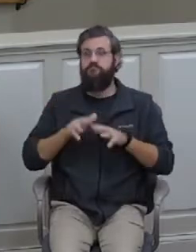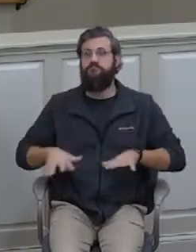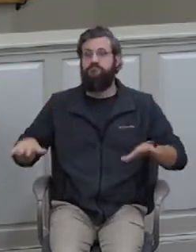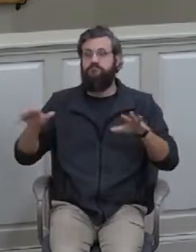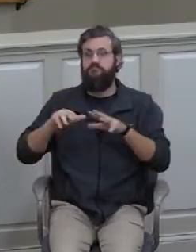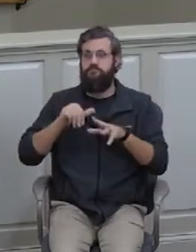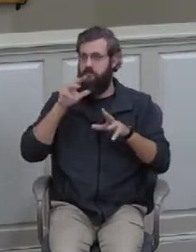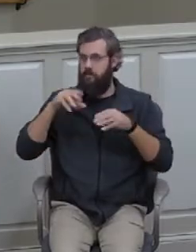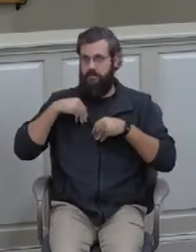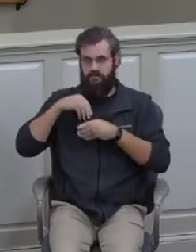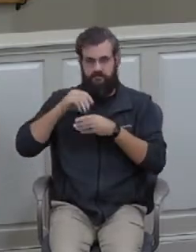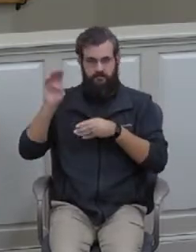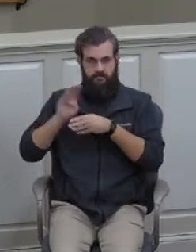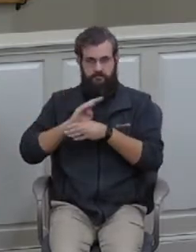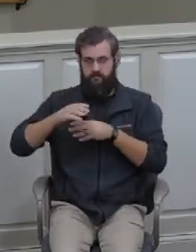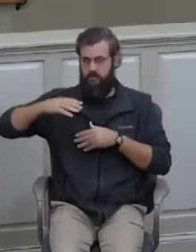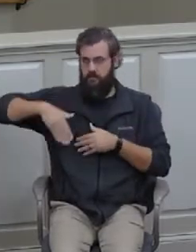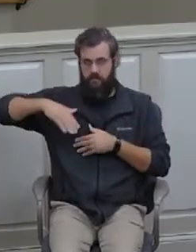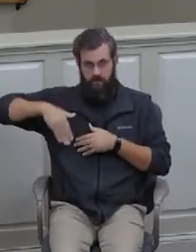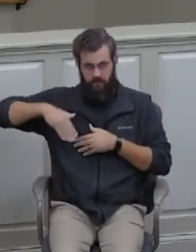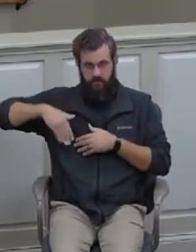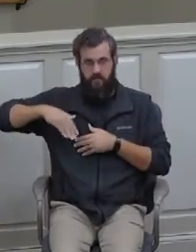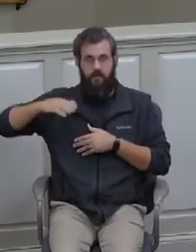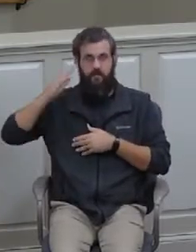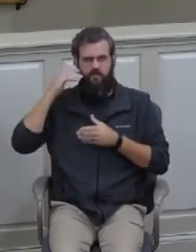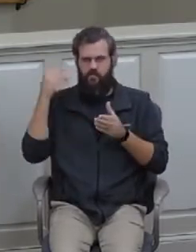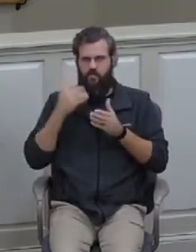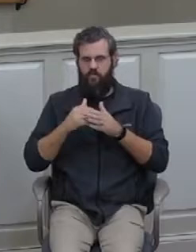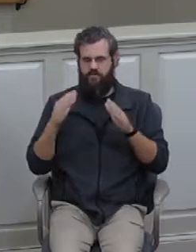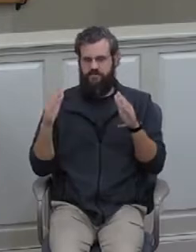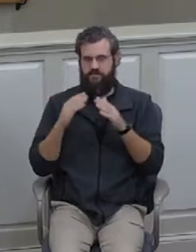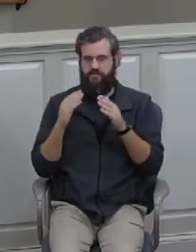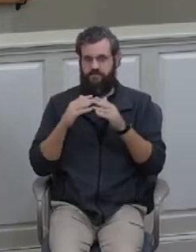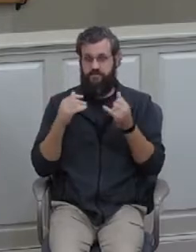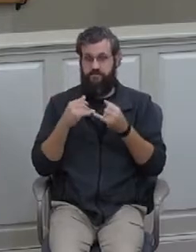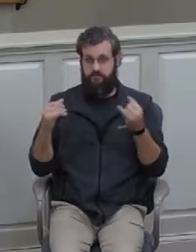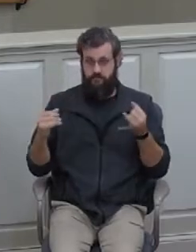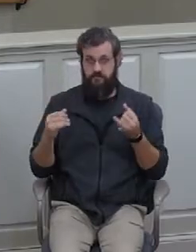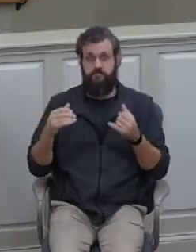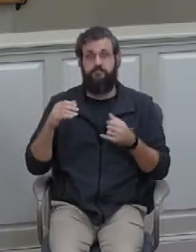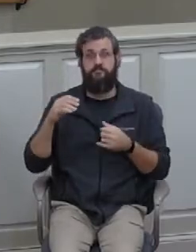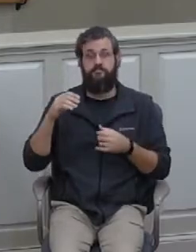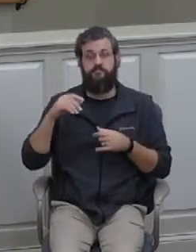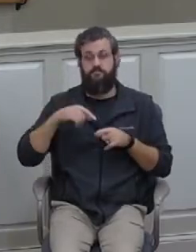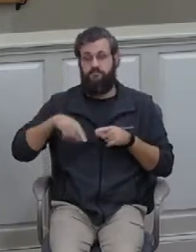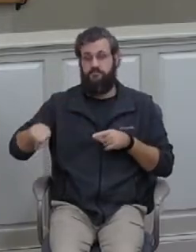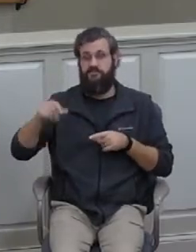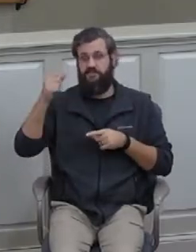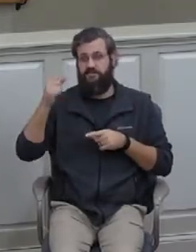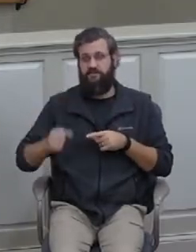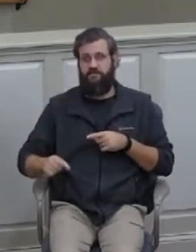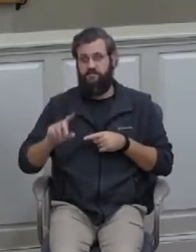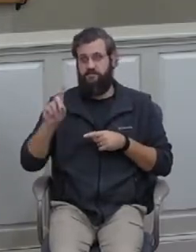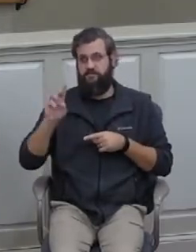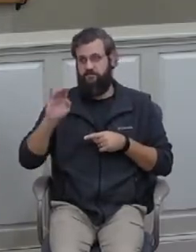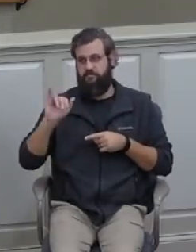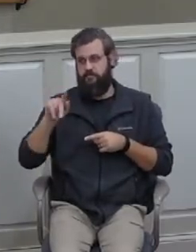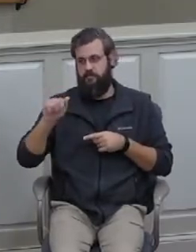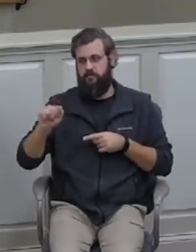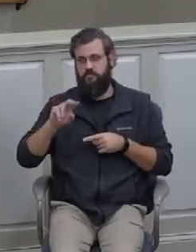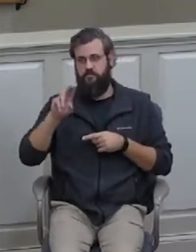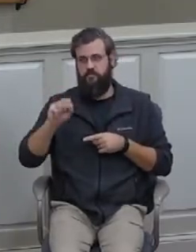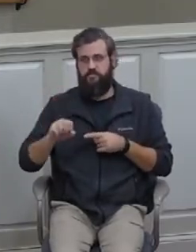lying adjacent to and contiguous with the present city boundaries located along the South Danville Bypass, U.S.